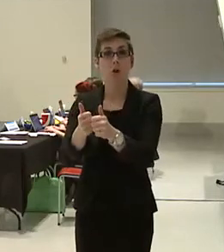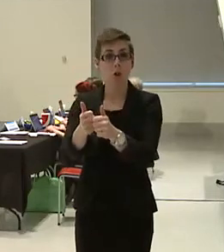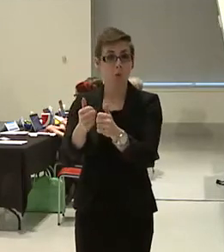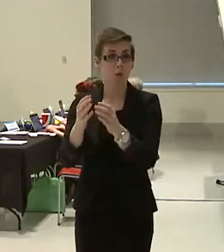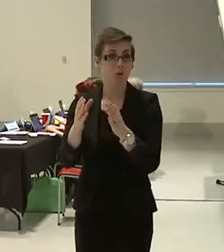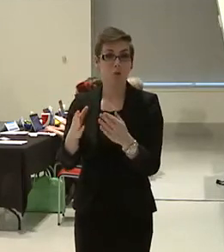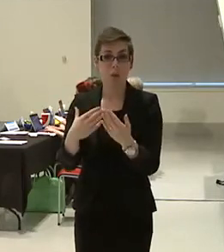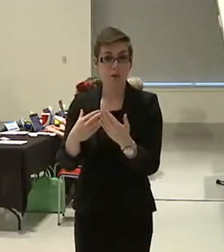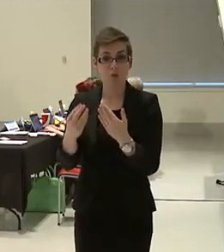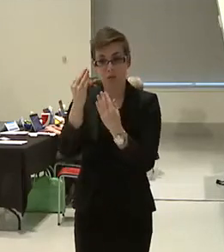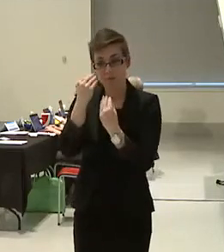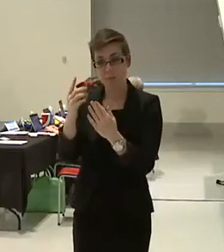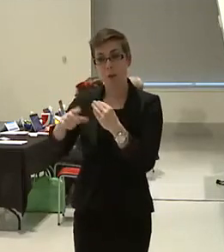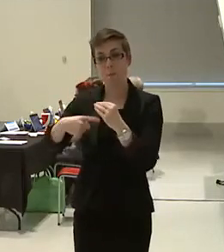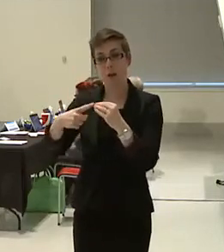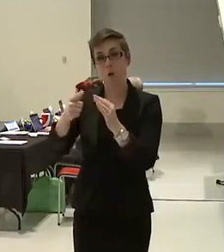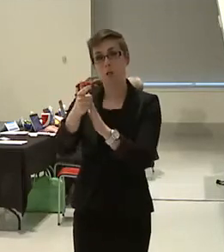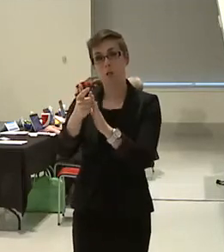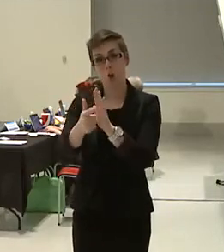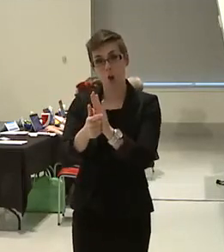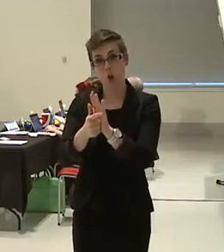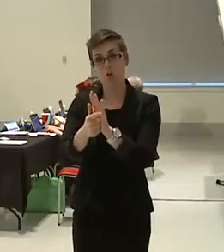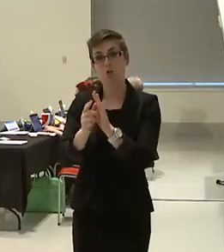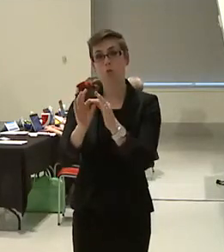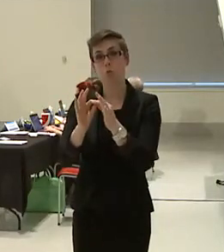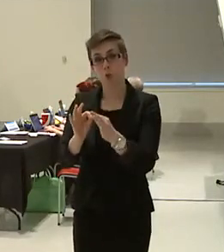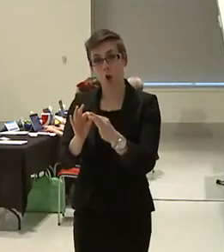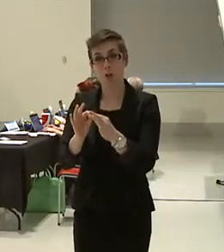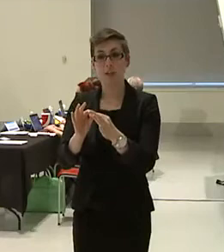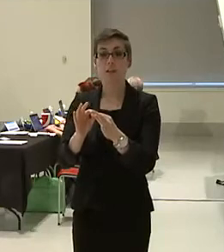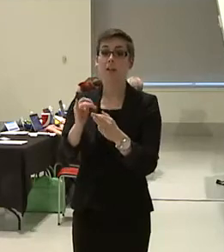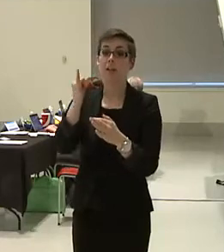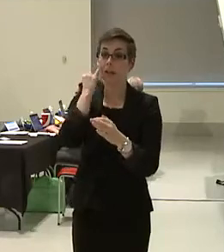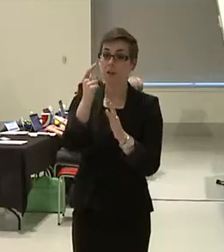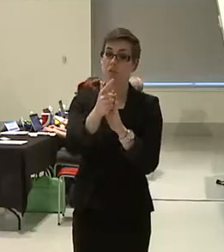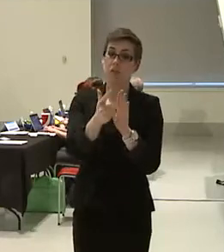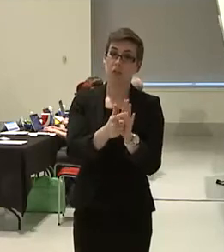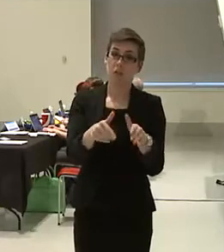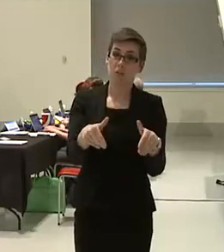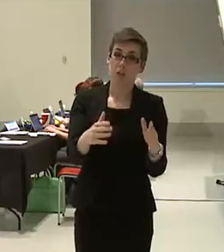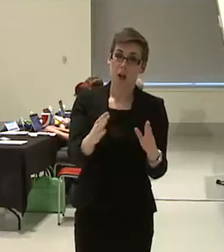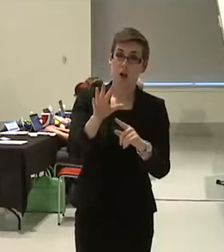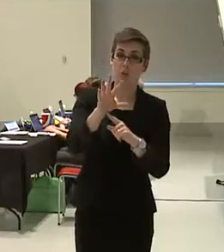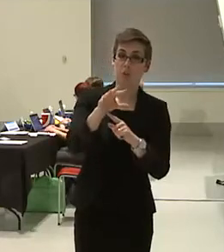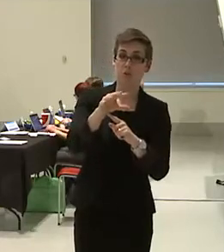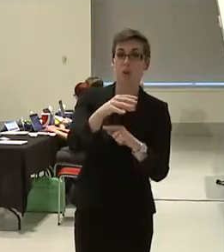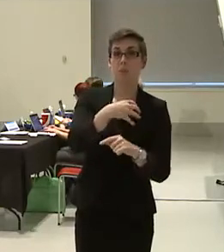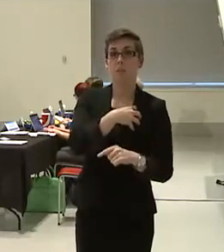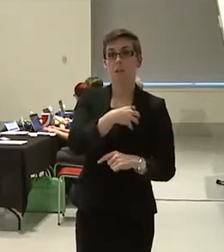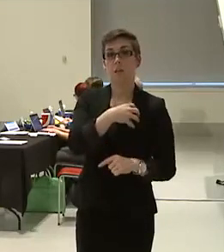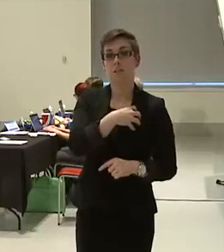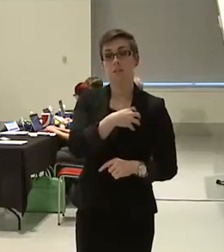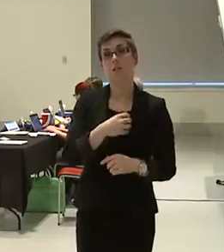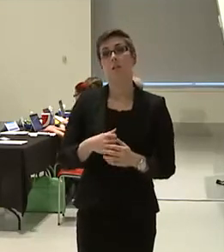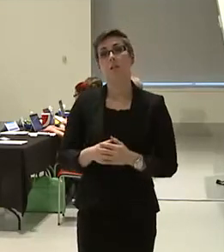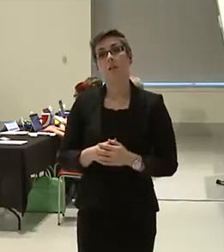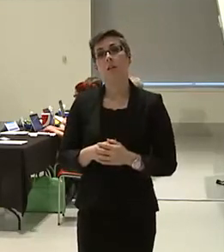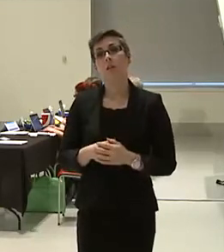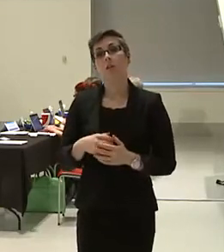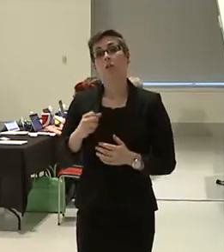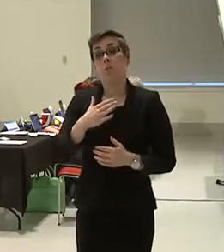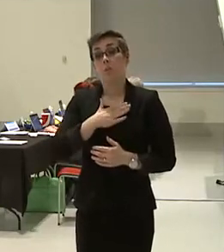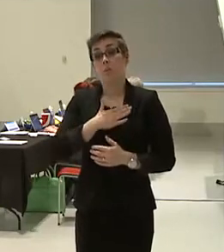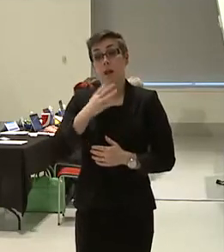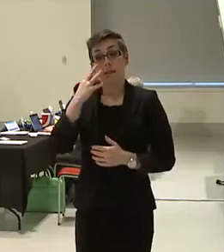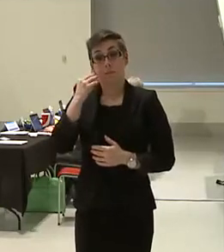laws are in terms of, the legality of videotaping police. So in my experience as a